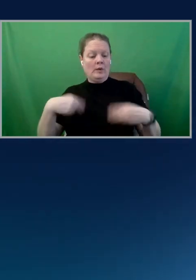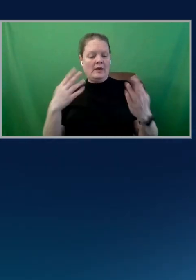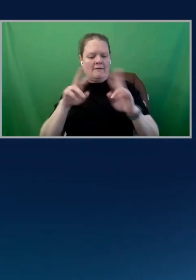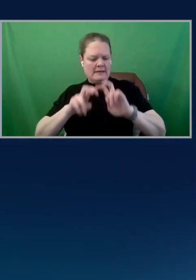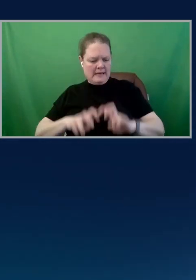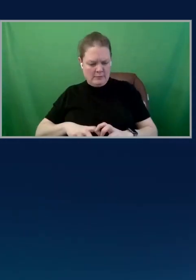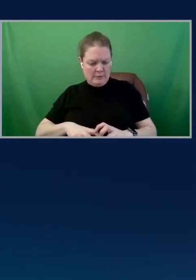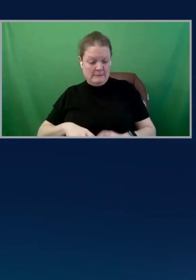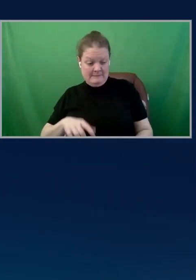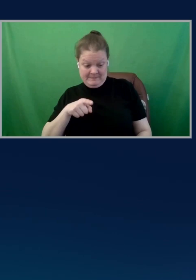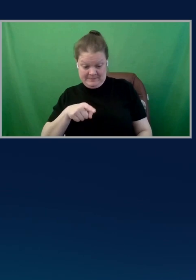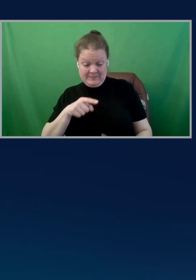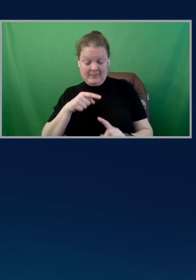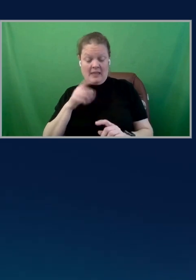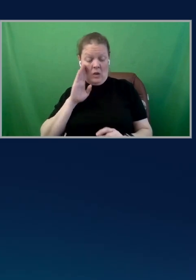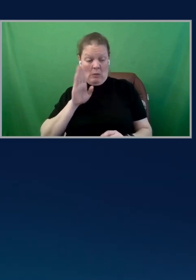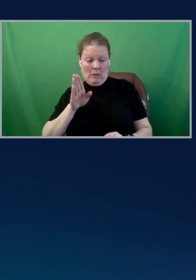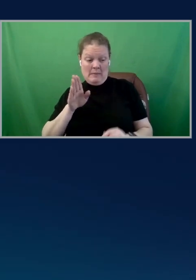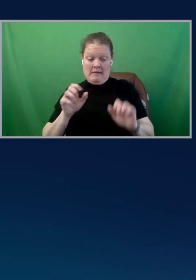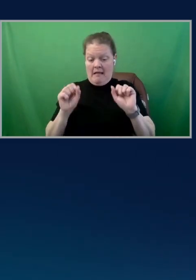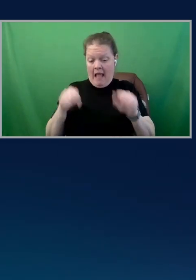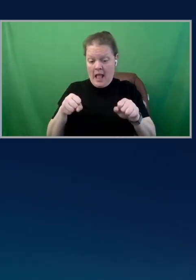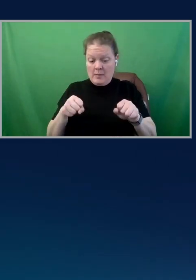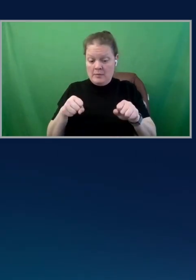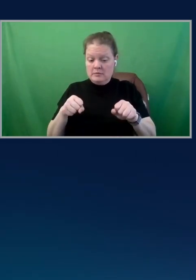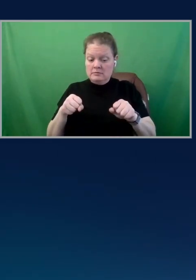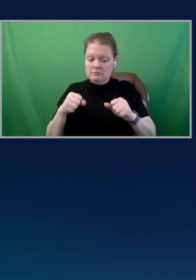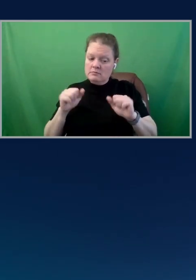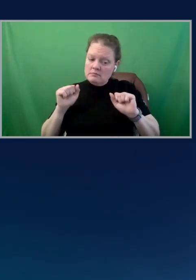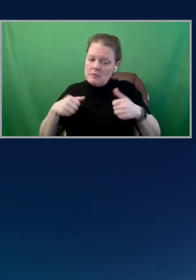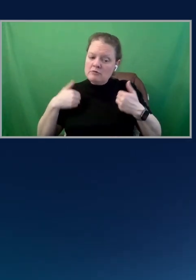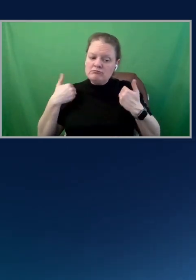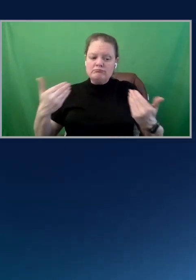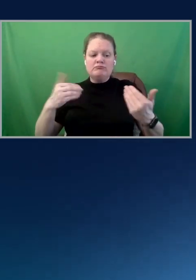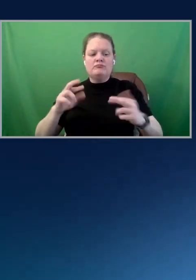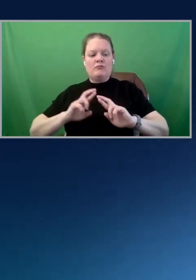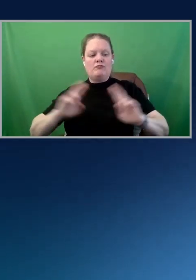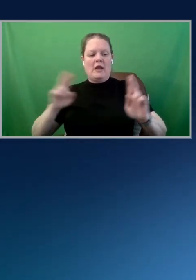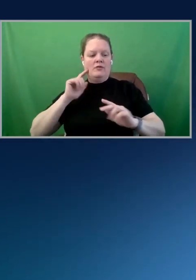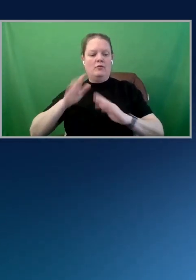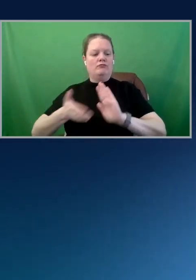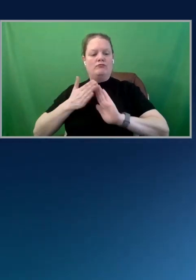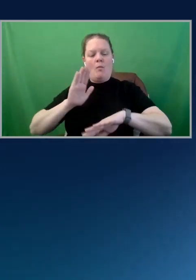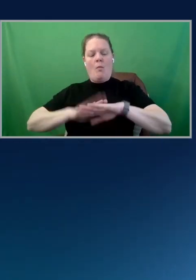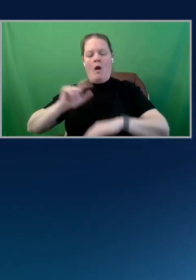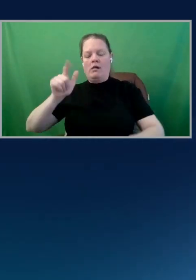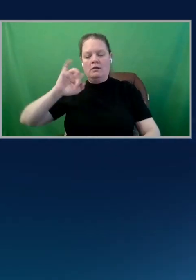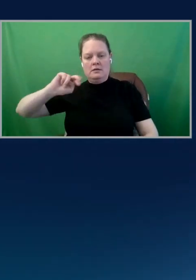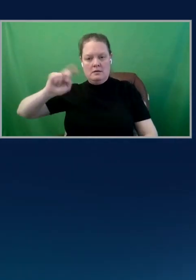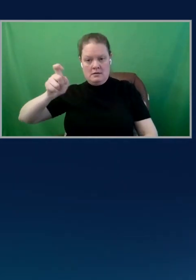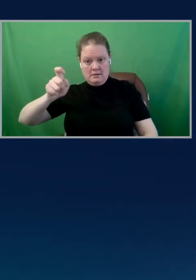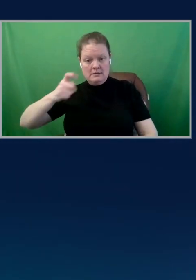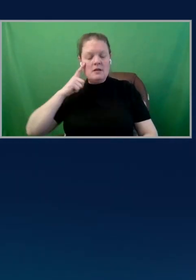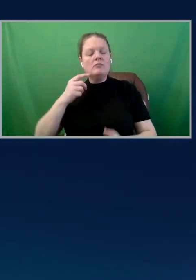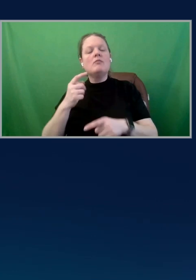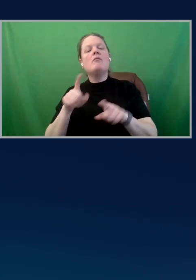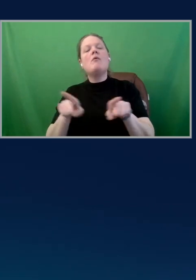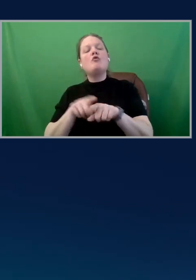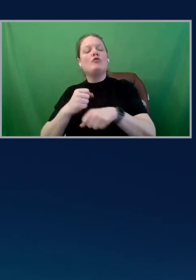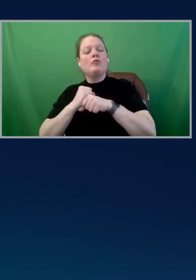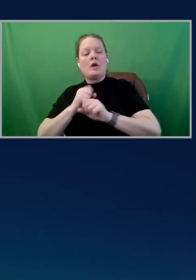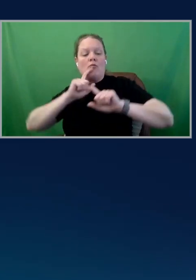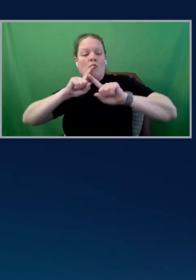it is going to be able to get it to that Linux ready state. But it's also going to generate a report that we'll touch on later that goes through